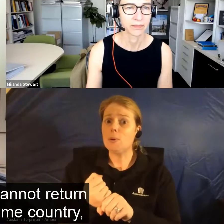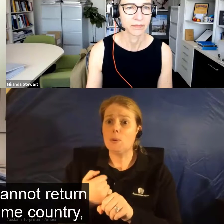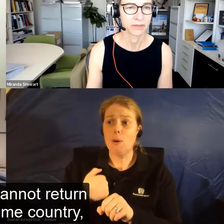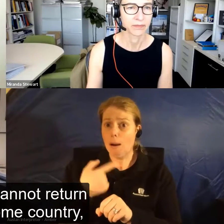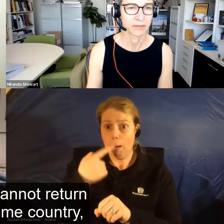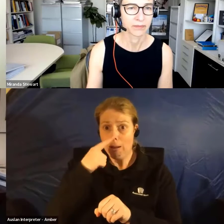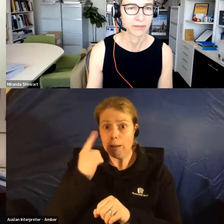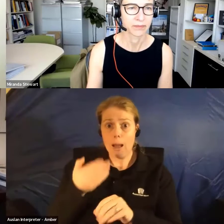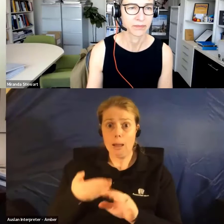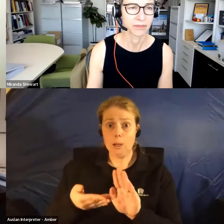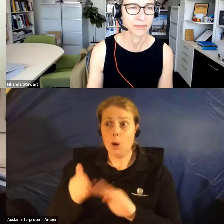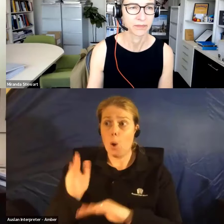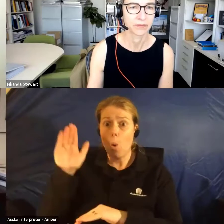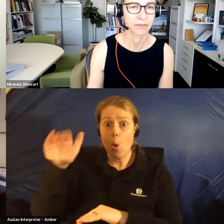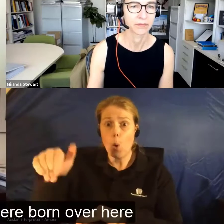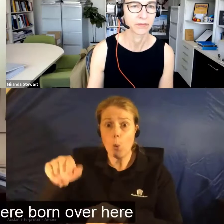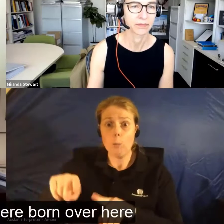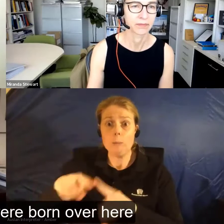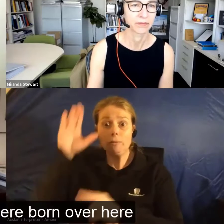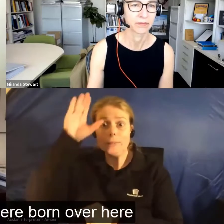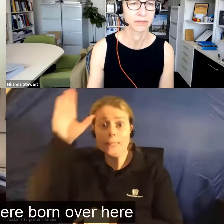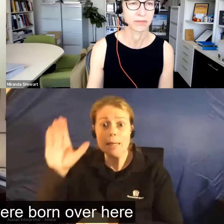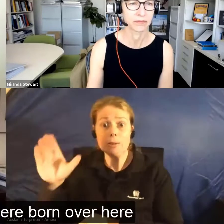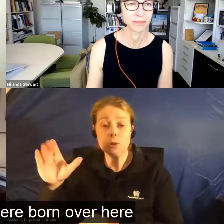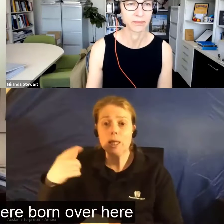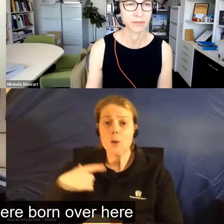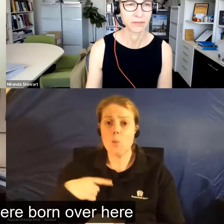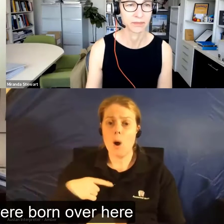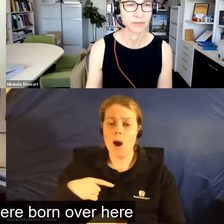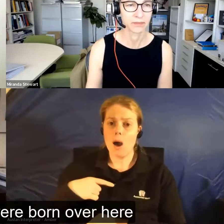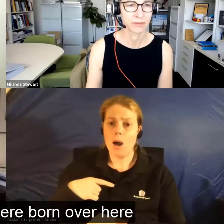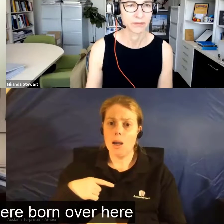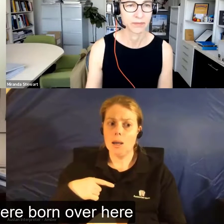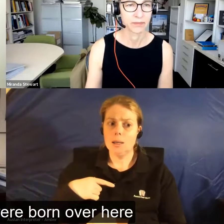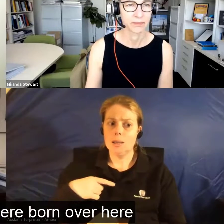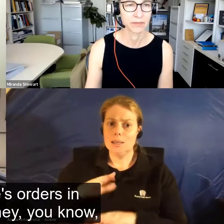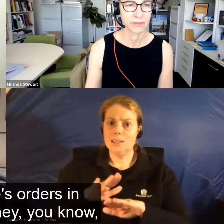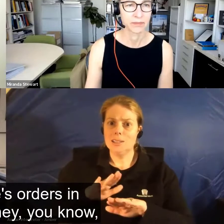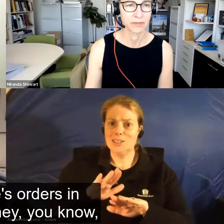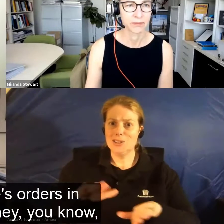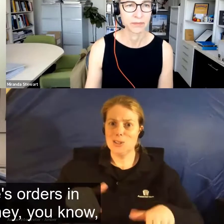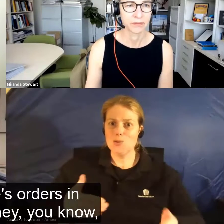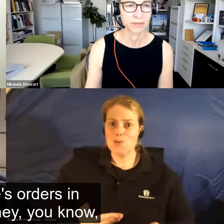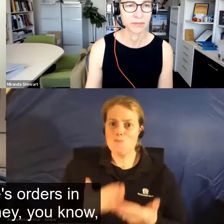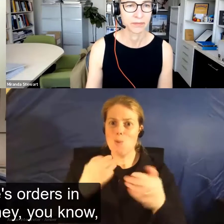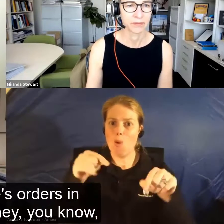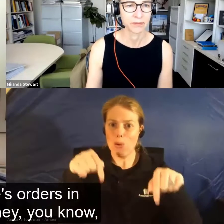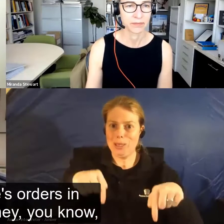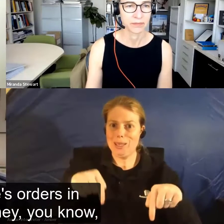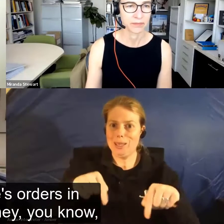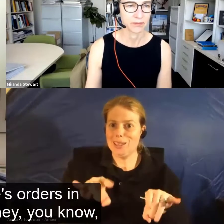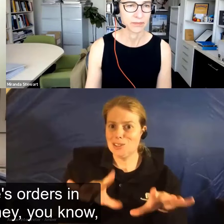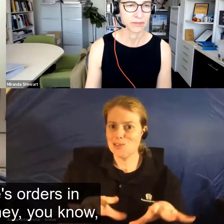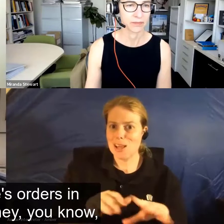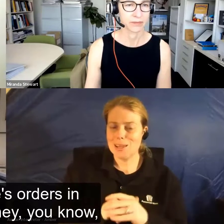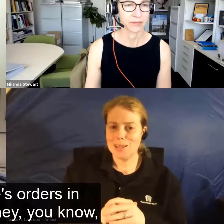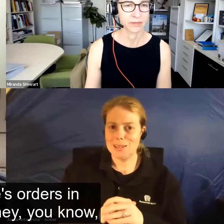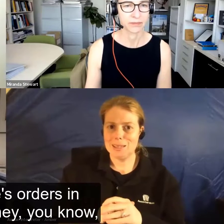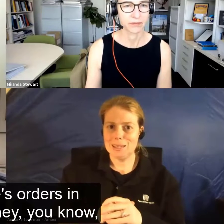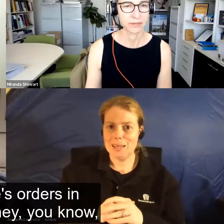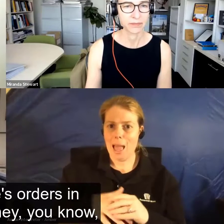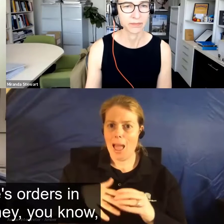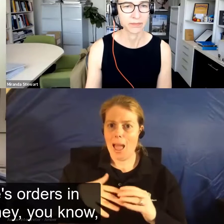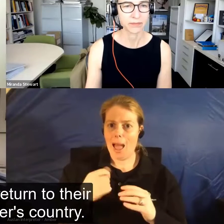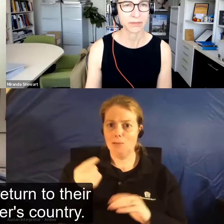home country. If their children were born over here and there's orders in place that